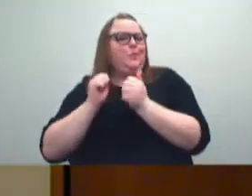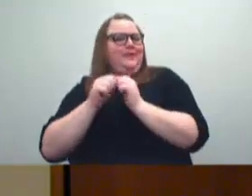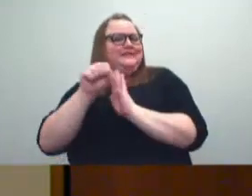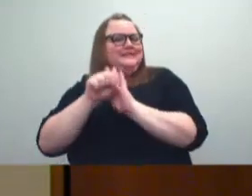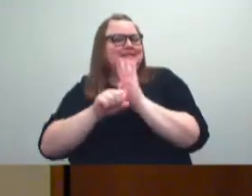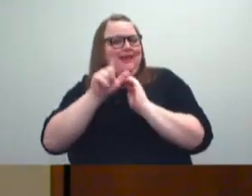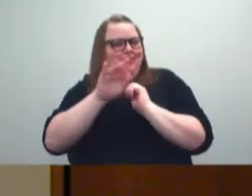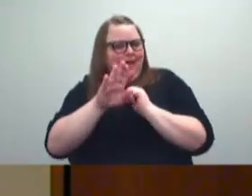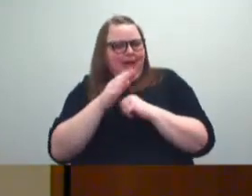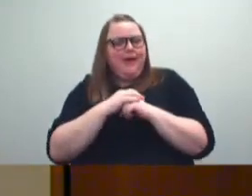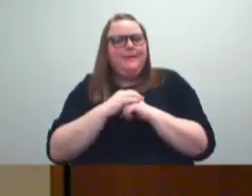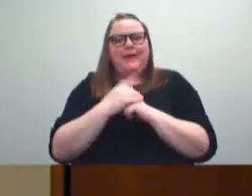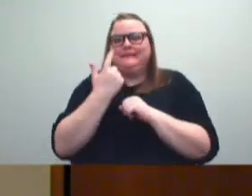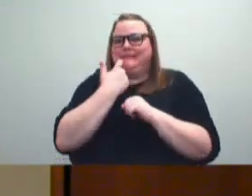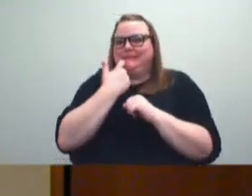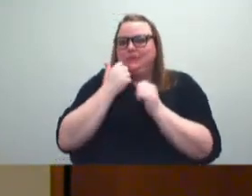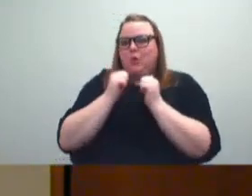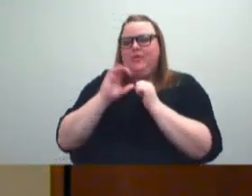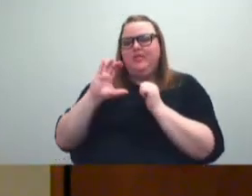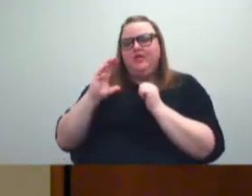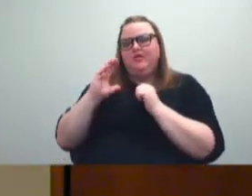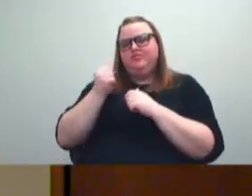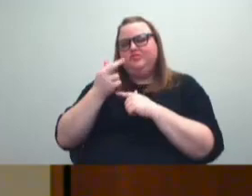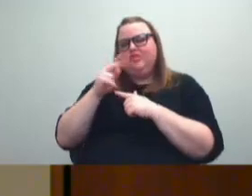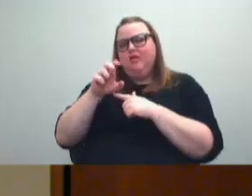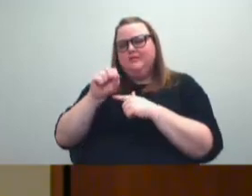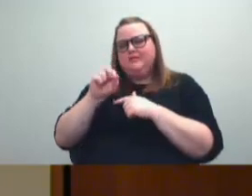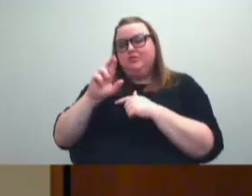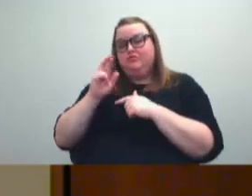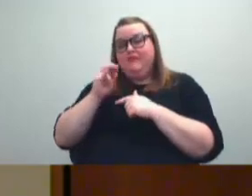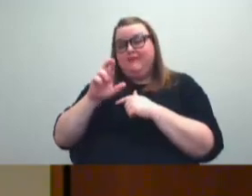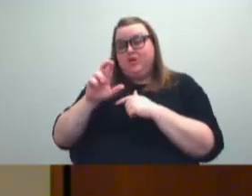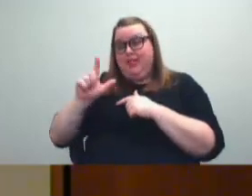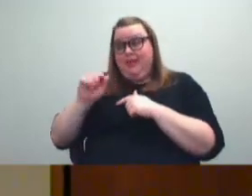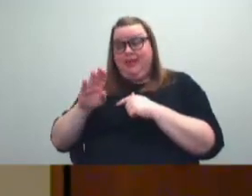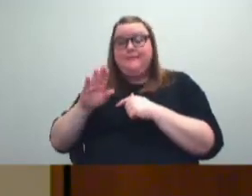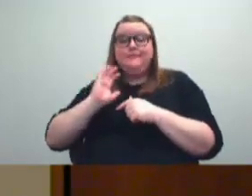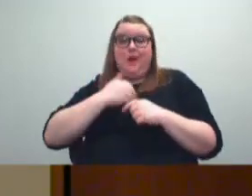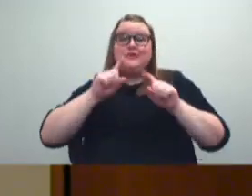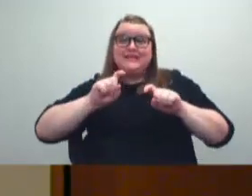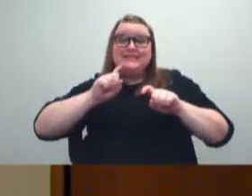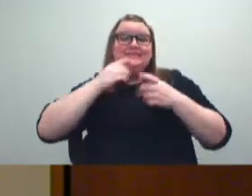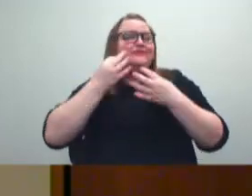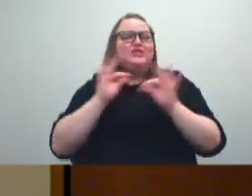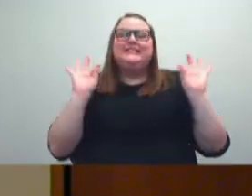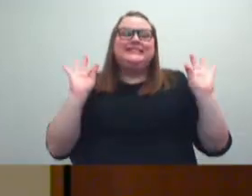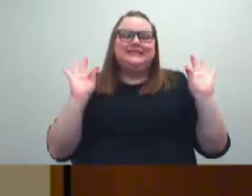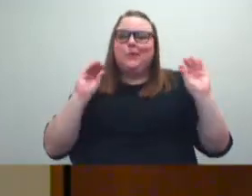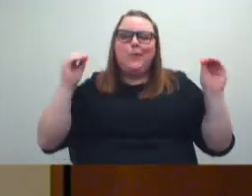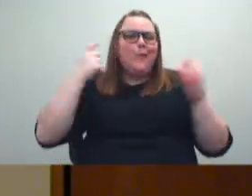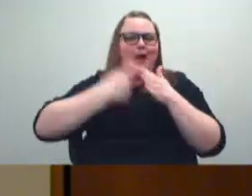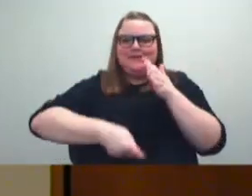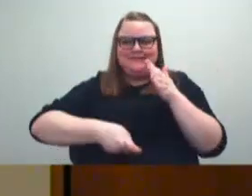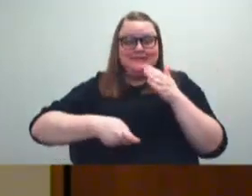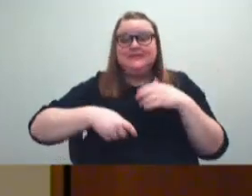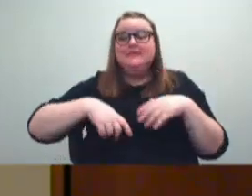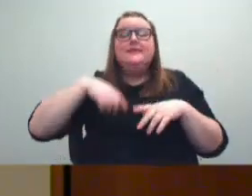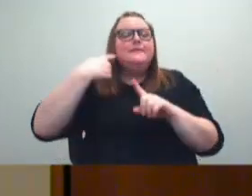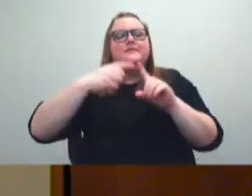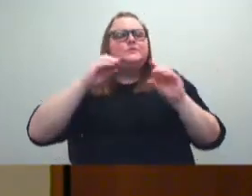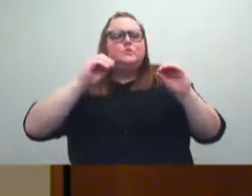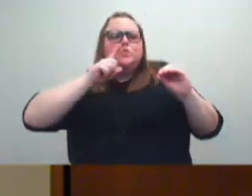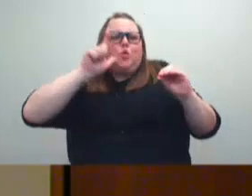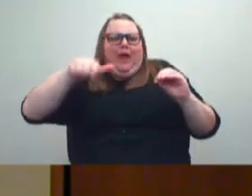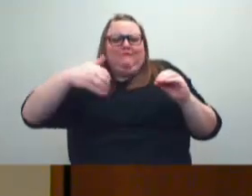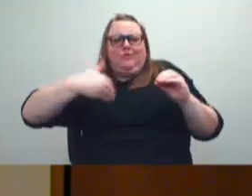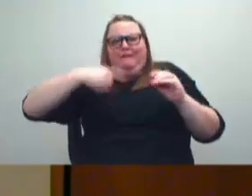Rivers Laboratory is that it is free and you don't have to have symptoms to be considered eligible